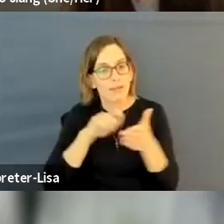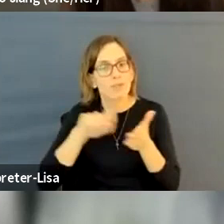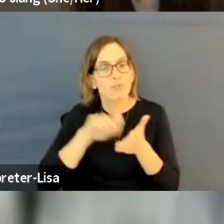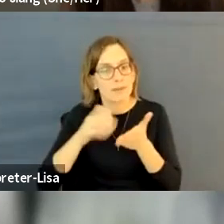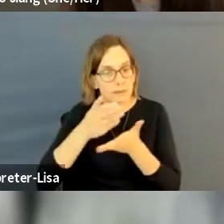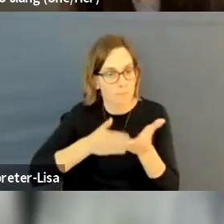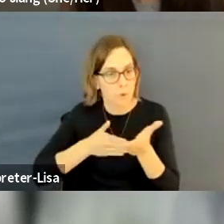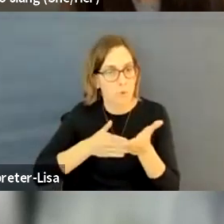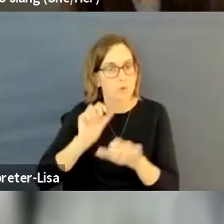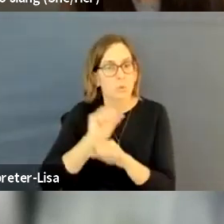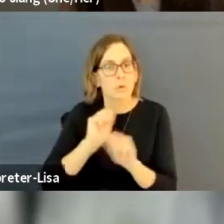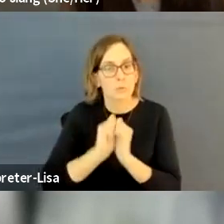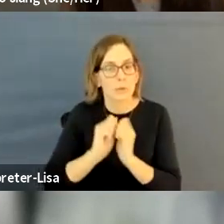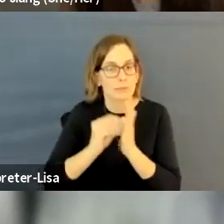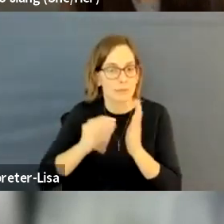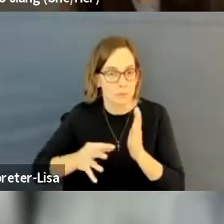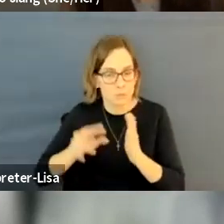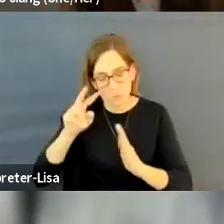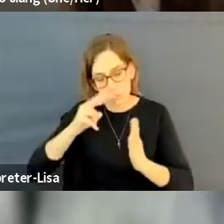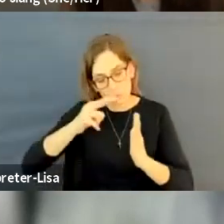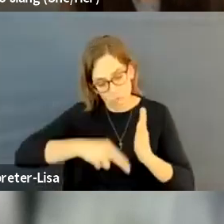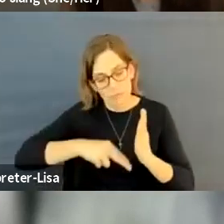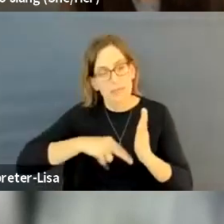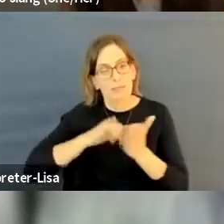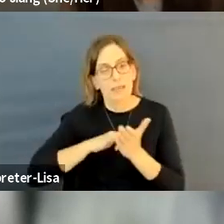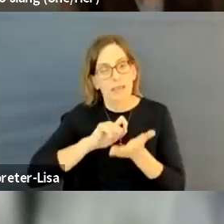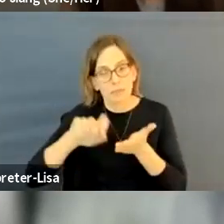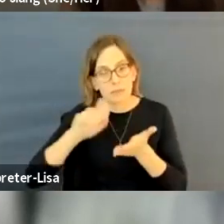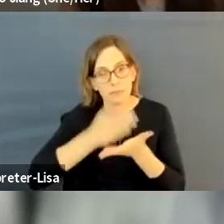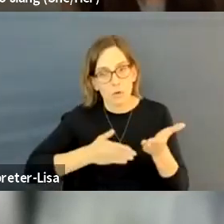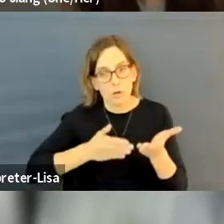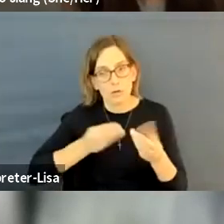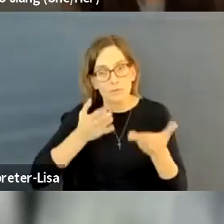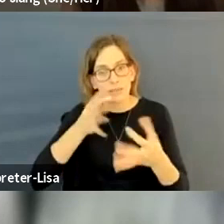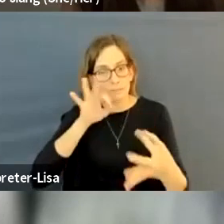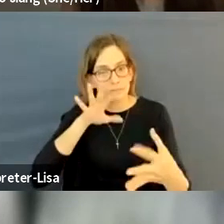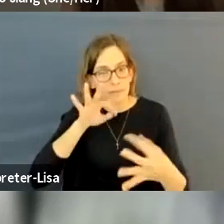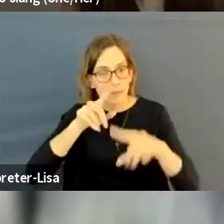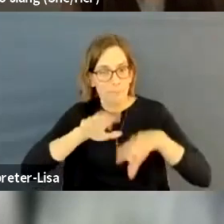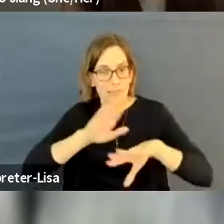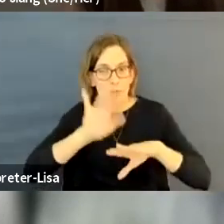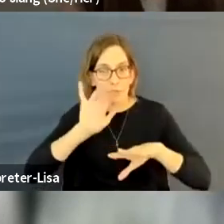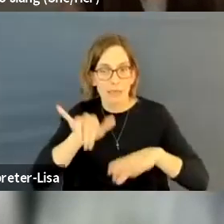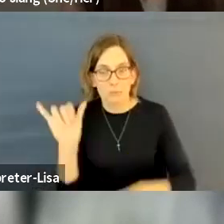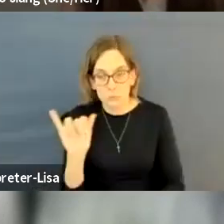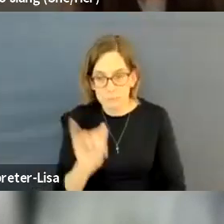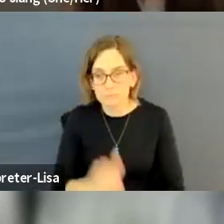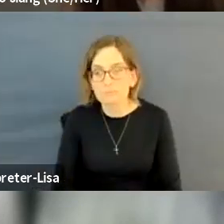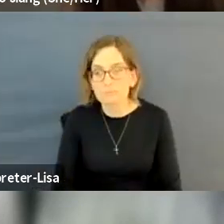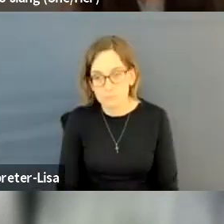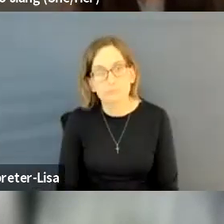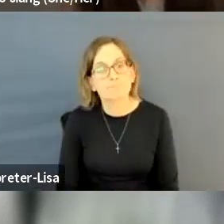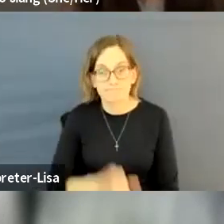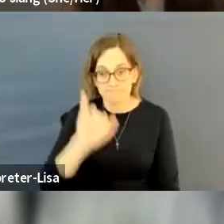could work with the student to look at the written component and provide feedback based on that. Right, yeah, thank you. You